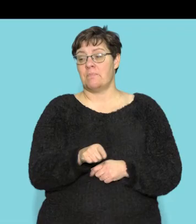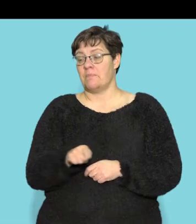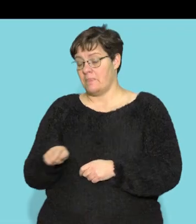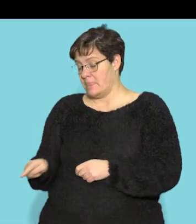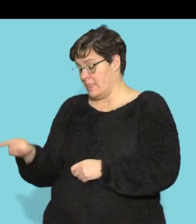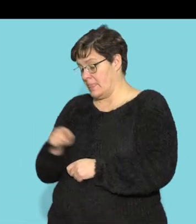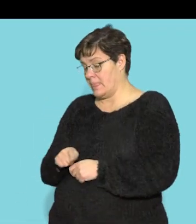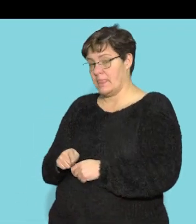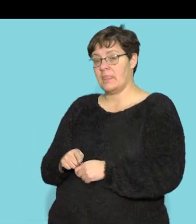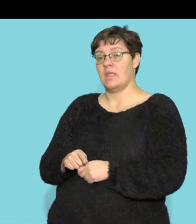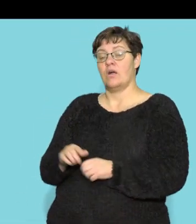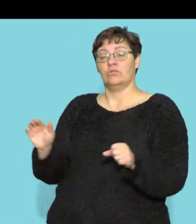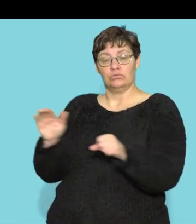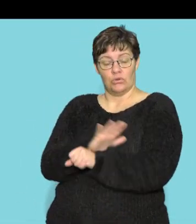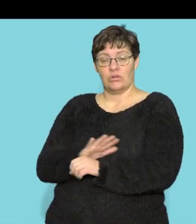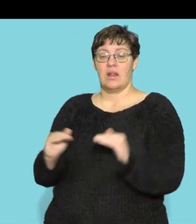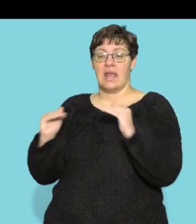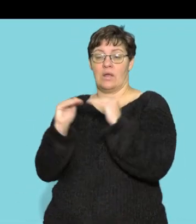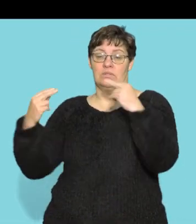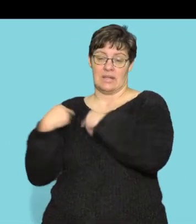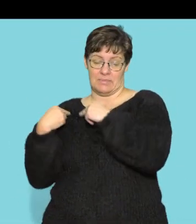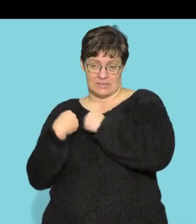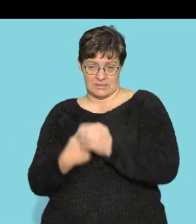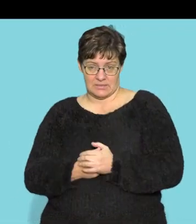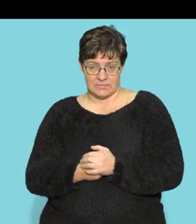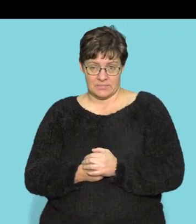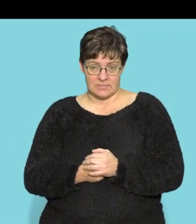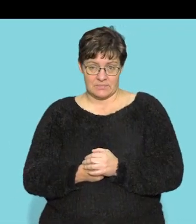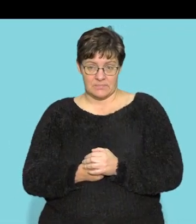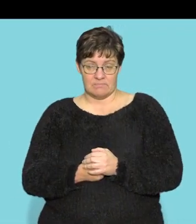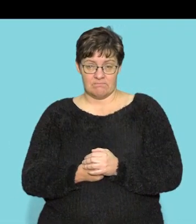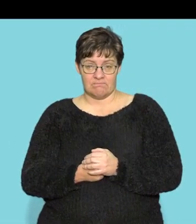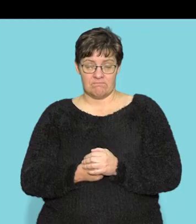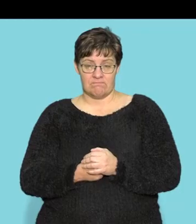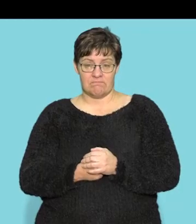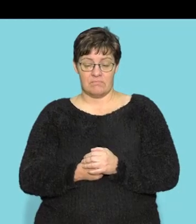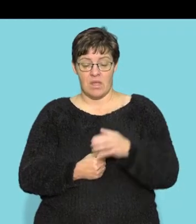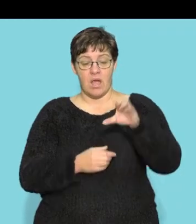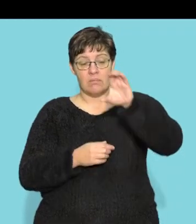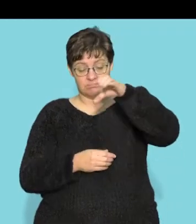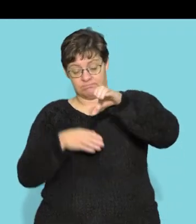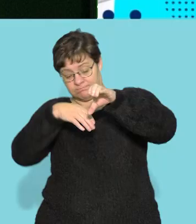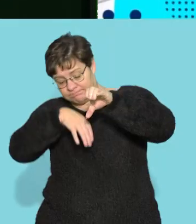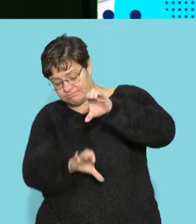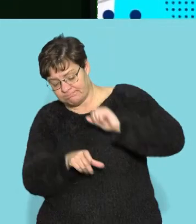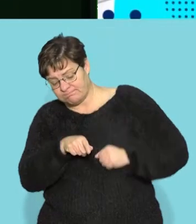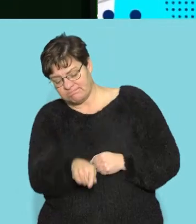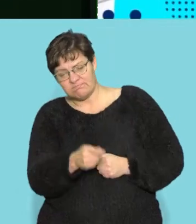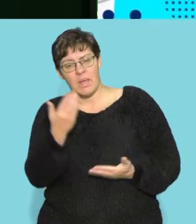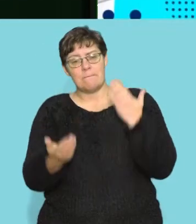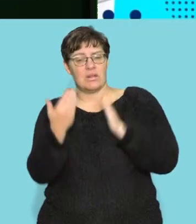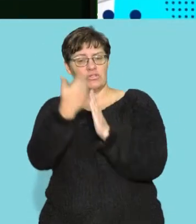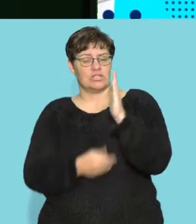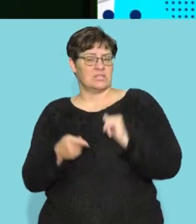total equity and liabilities. Now, what is it that goes into my bottom half of my balance sheet in terms of